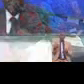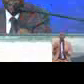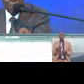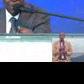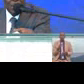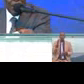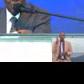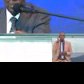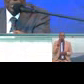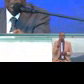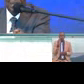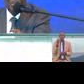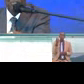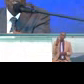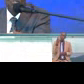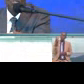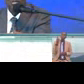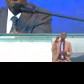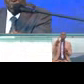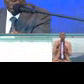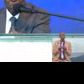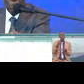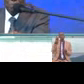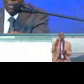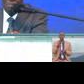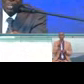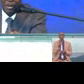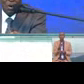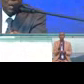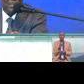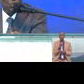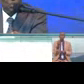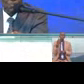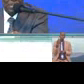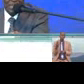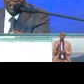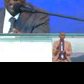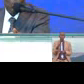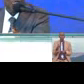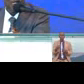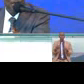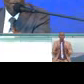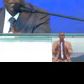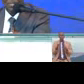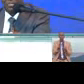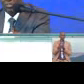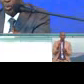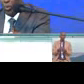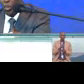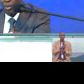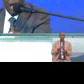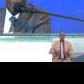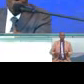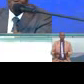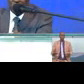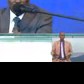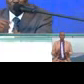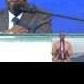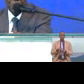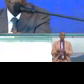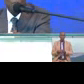said, we shall see him as he is. You see, you have believed in Christ over here now on